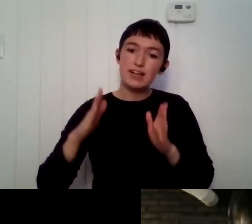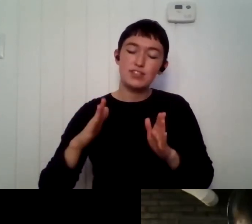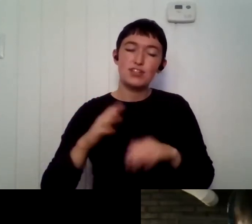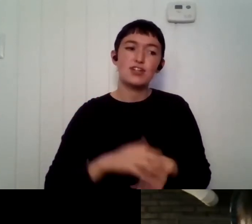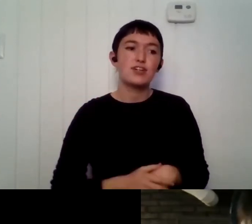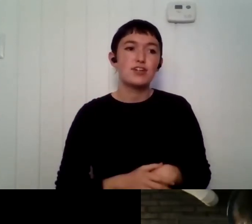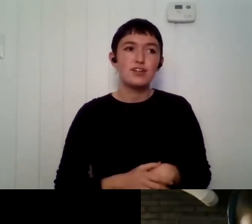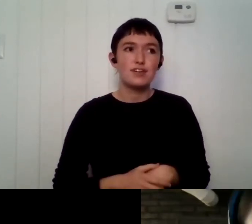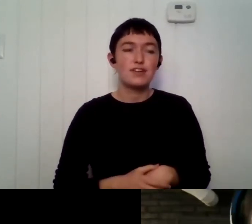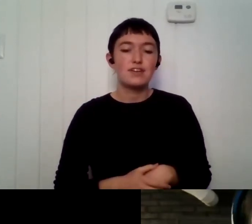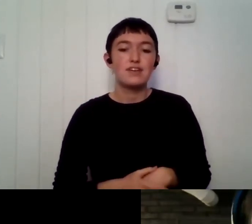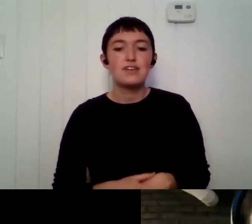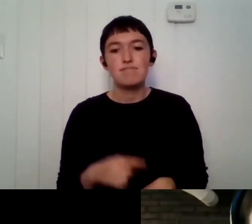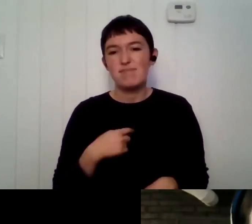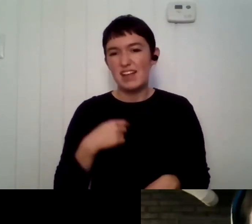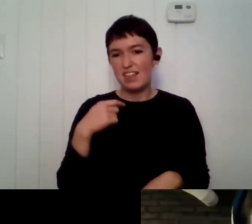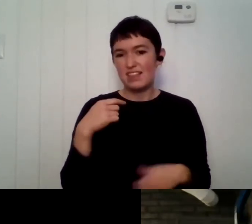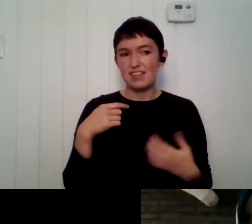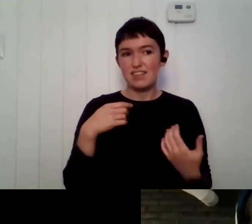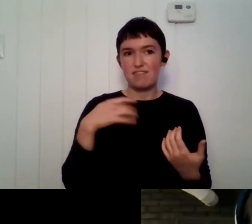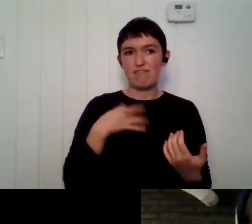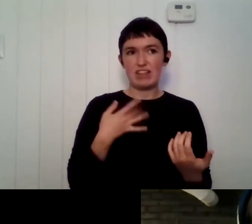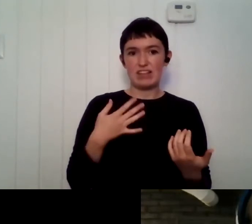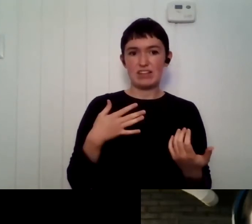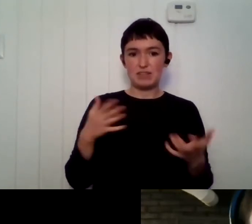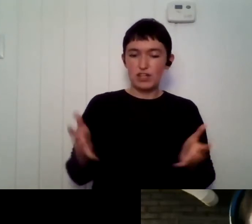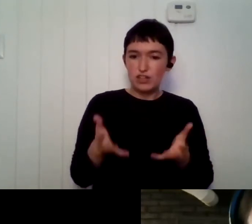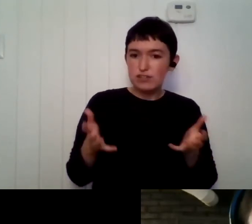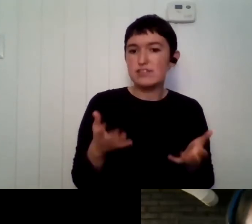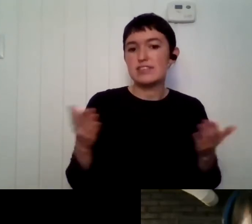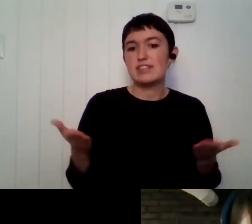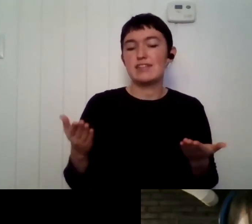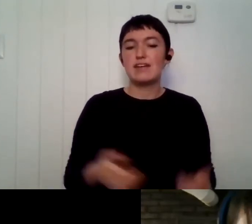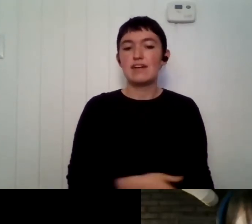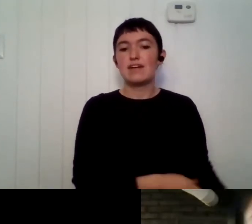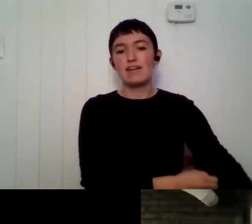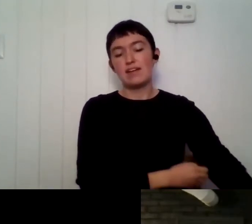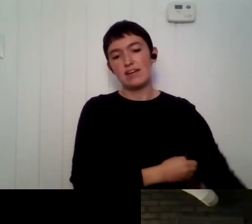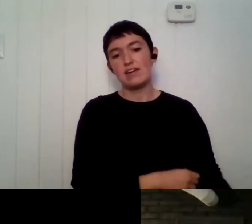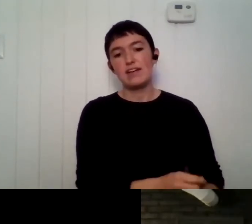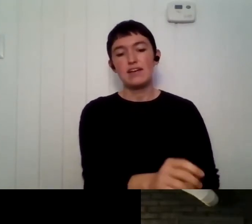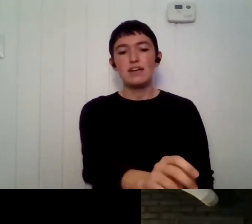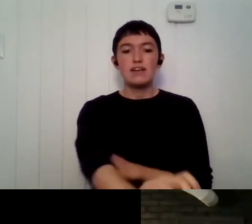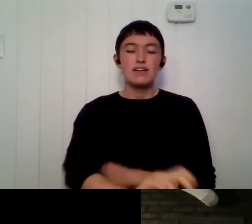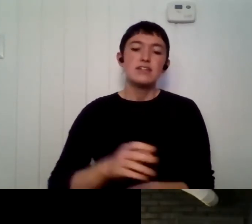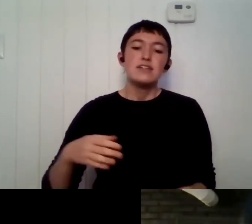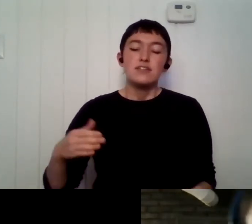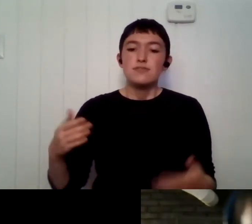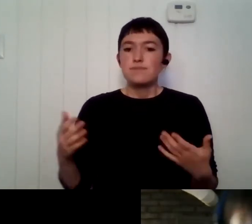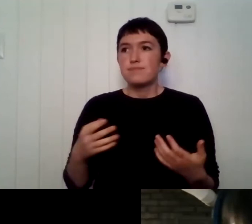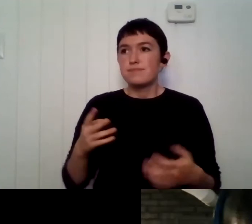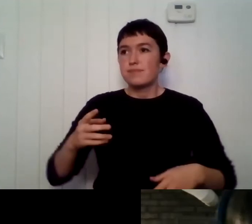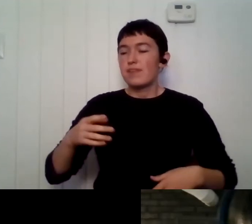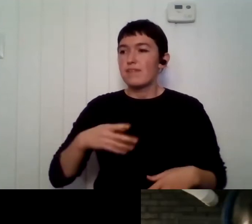I think it's just a really like nurturing environment for like, you know, coming up with new ideas and pursuing